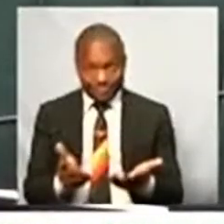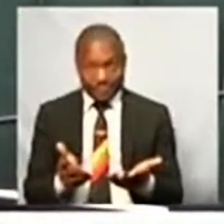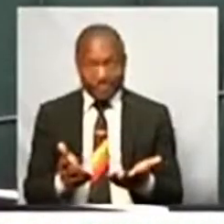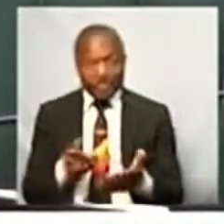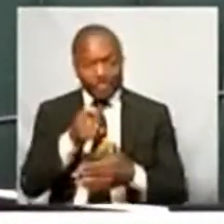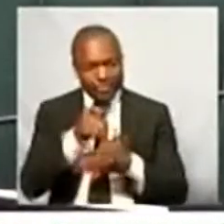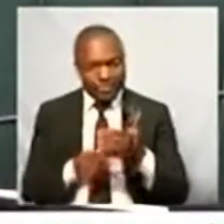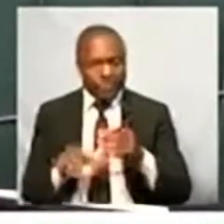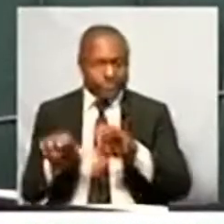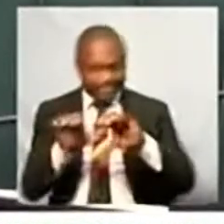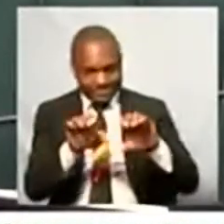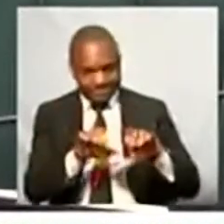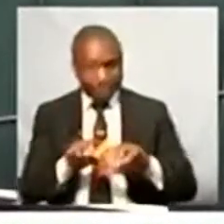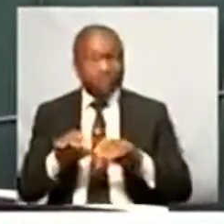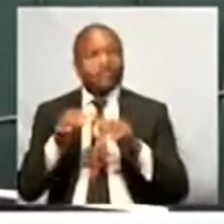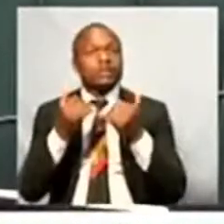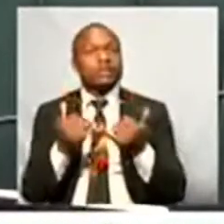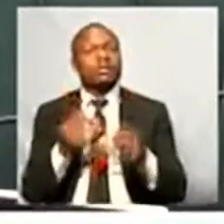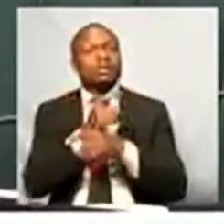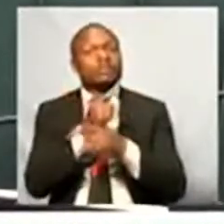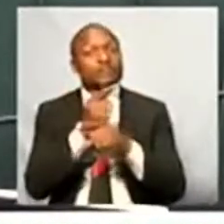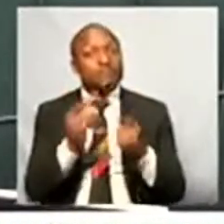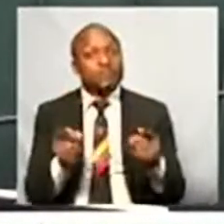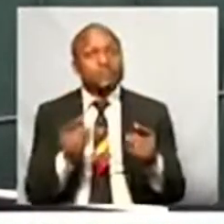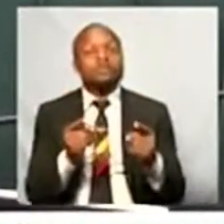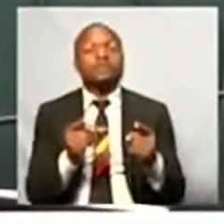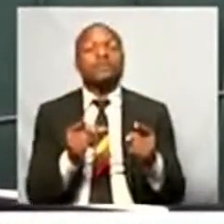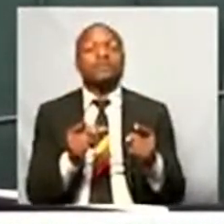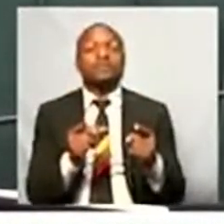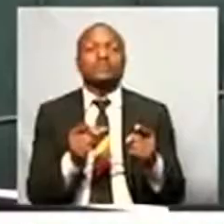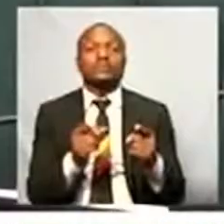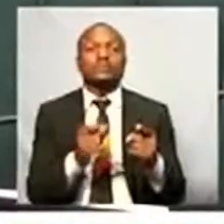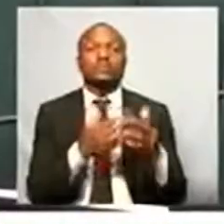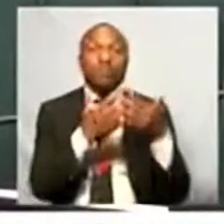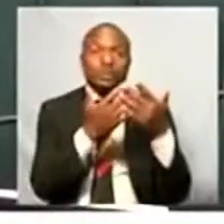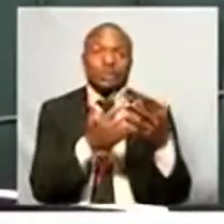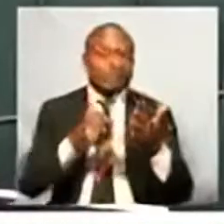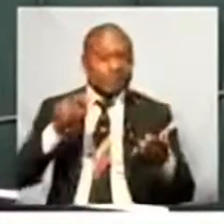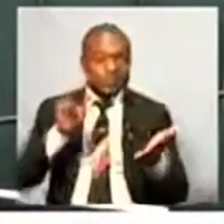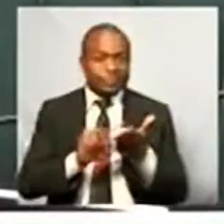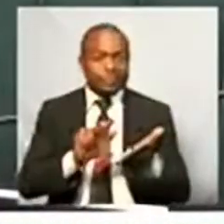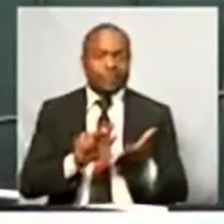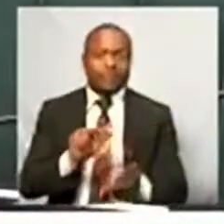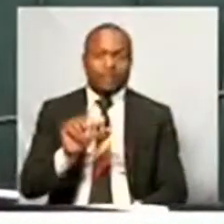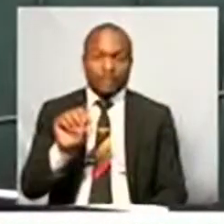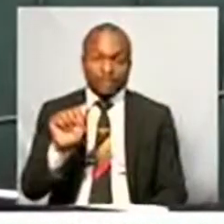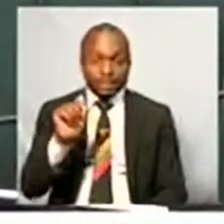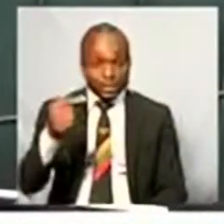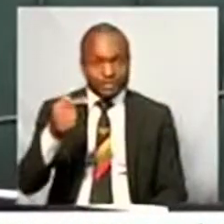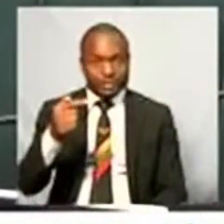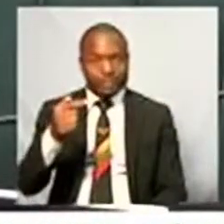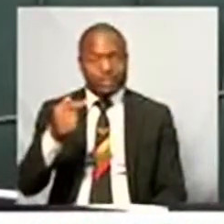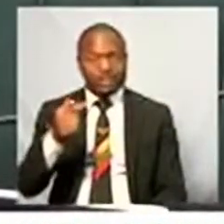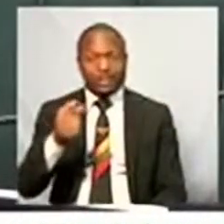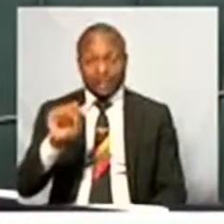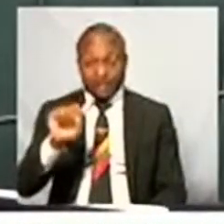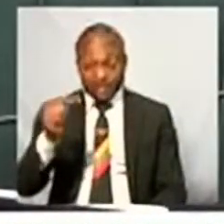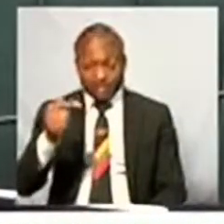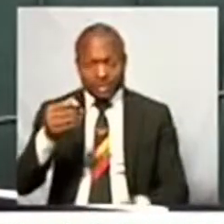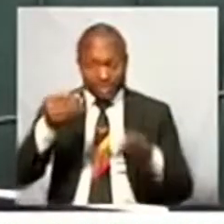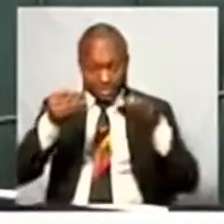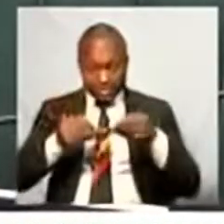All we are doing now is just seeking clearance from the Attorney General. So once we get feedback from the Attorney